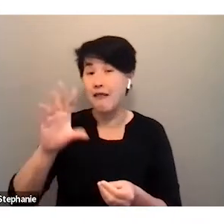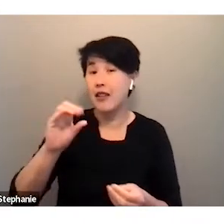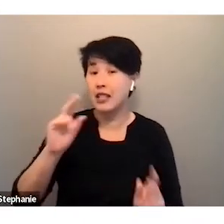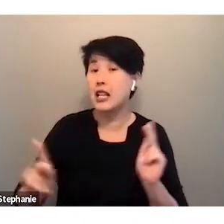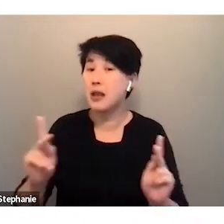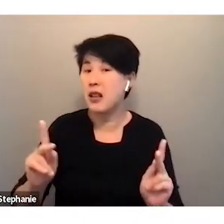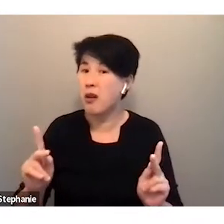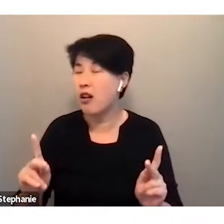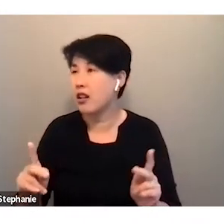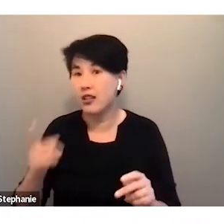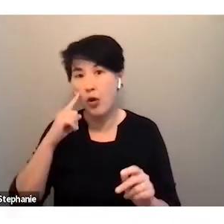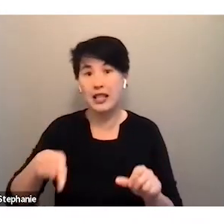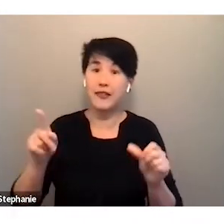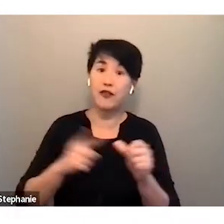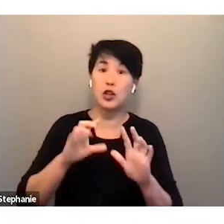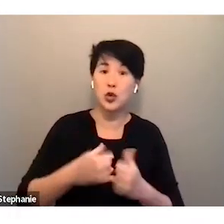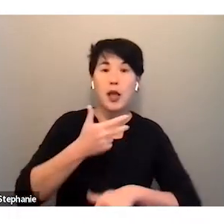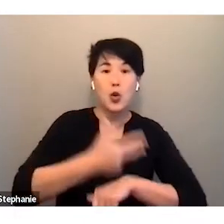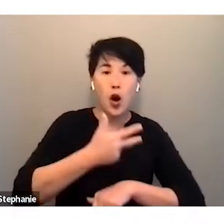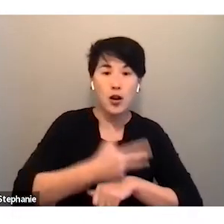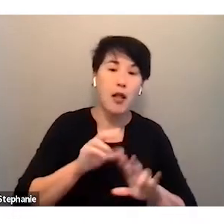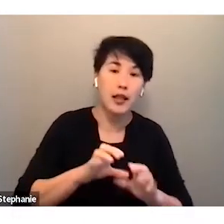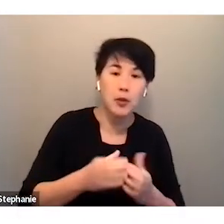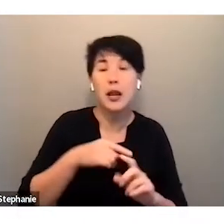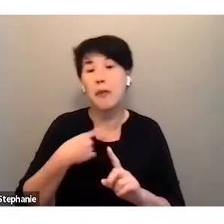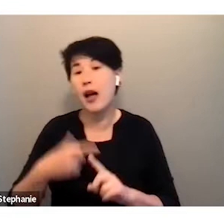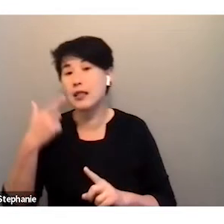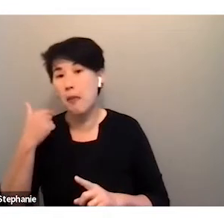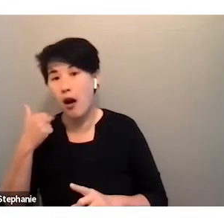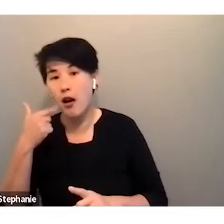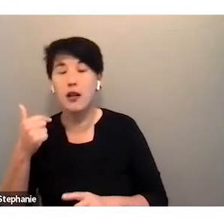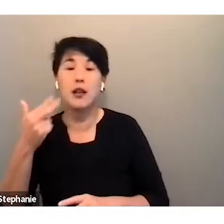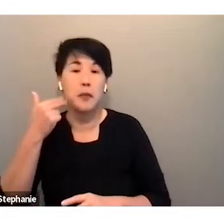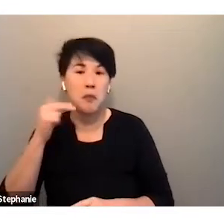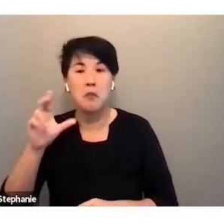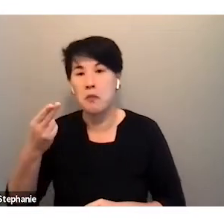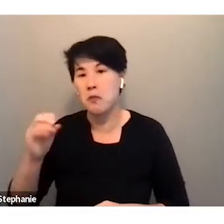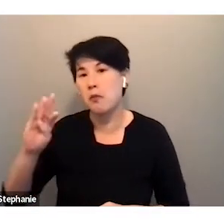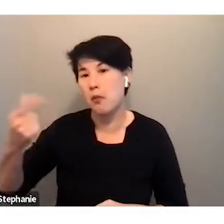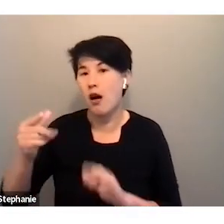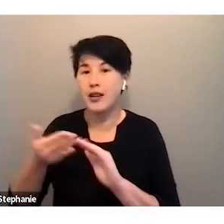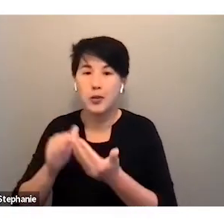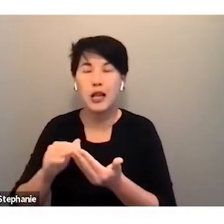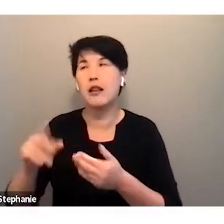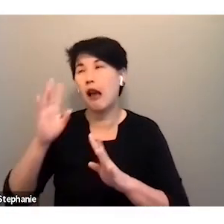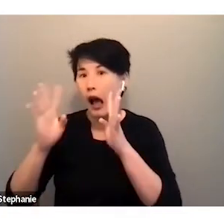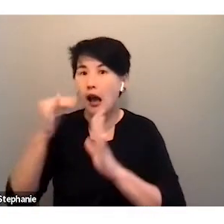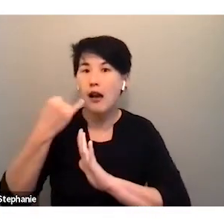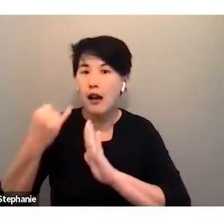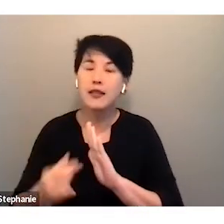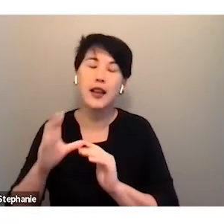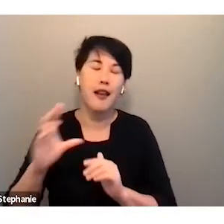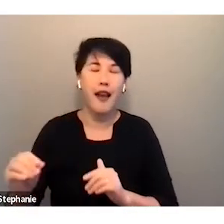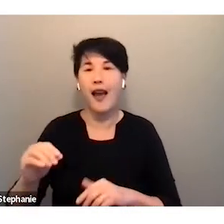first group, with the Guatemalan community and the Hmong community join in to show ideas, sketch designs, do all these things that